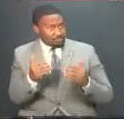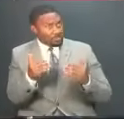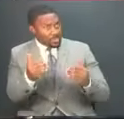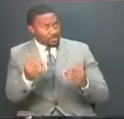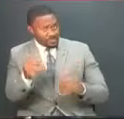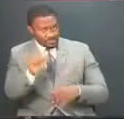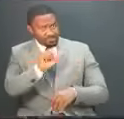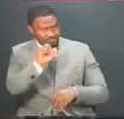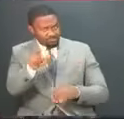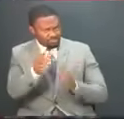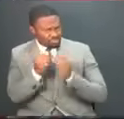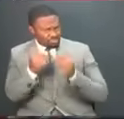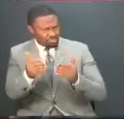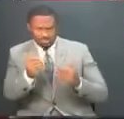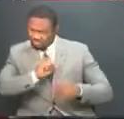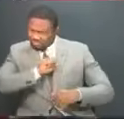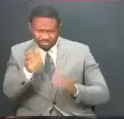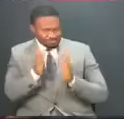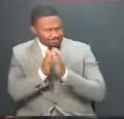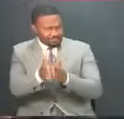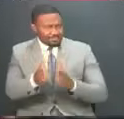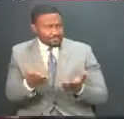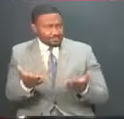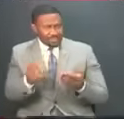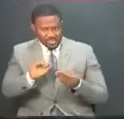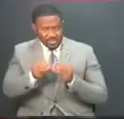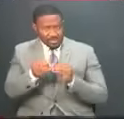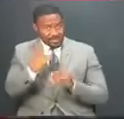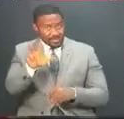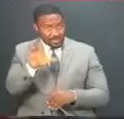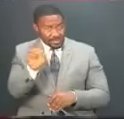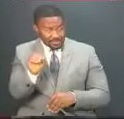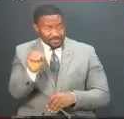number 30. You may put the question on motion number 30.